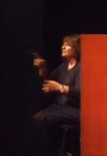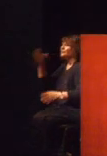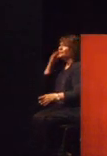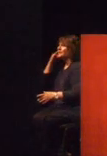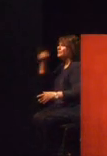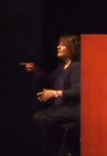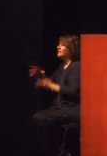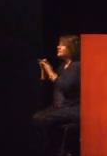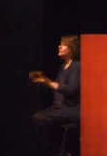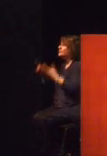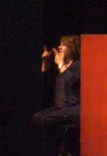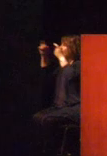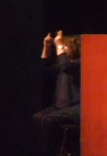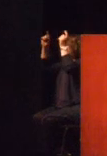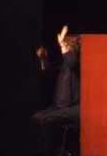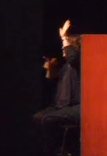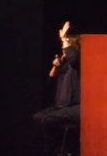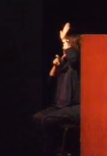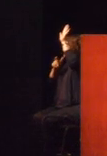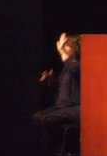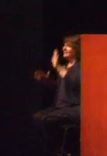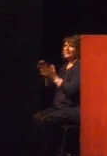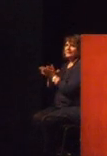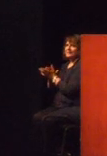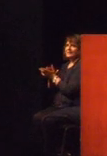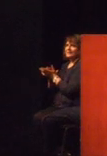familiar with the Student Success Festival?